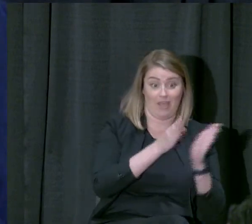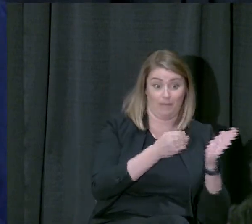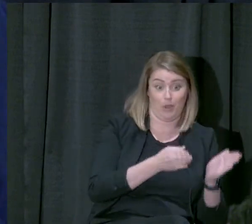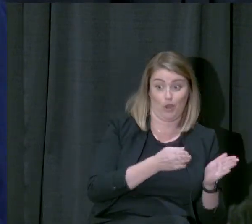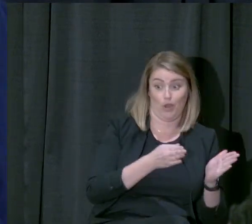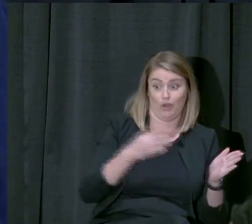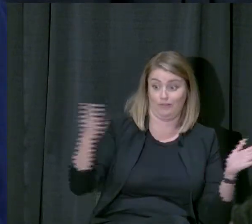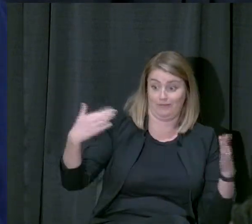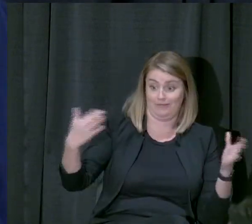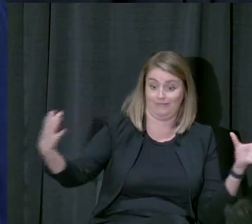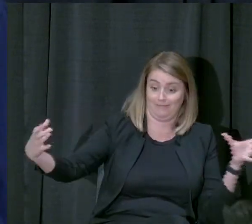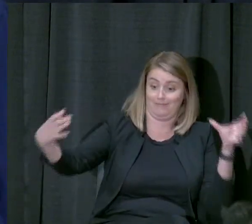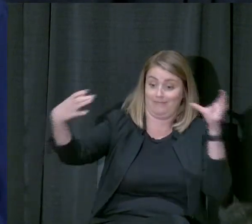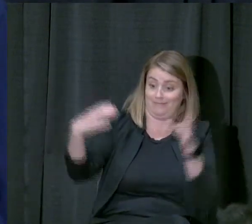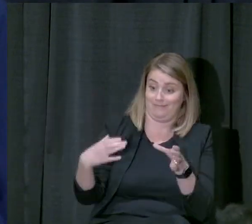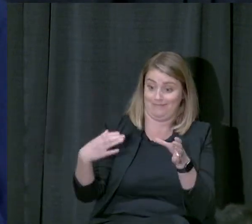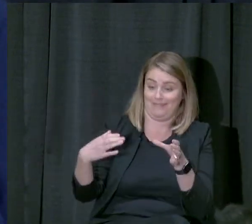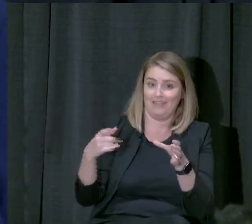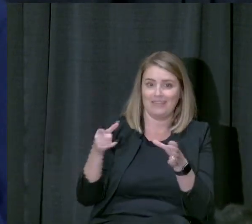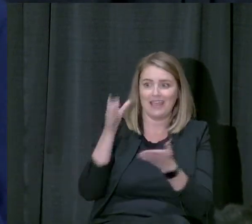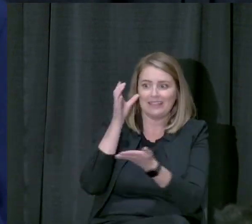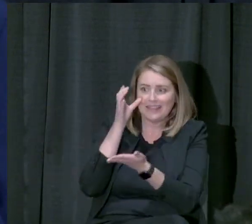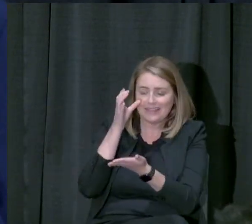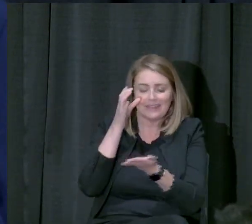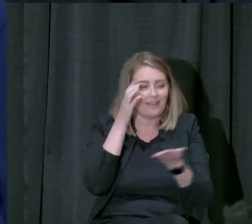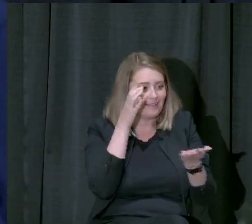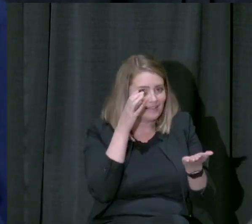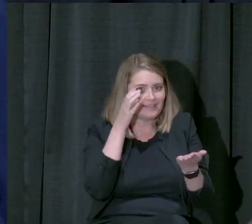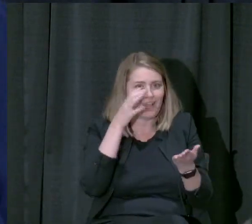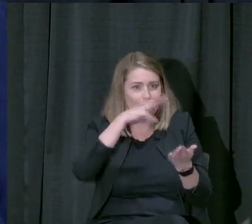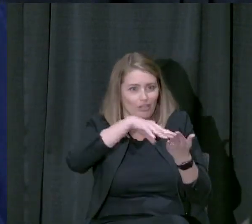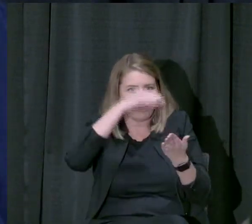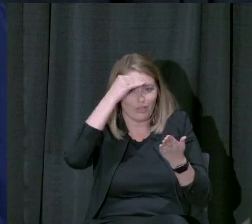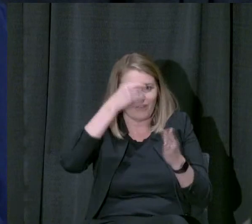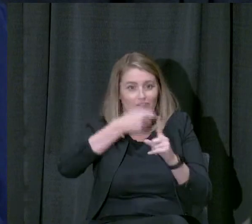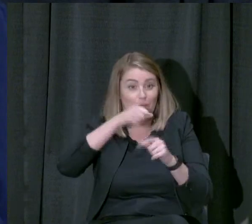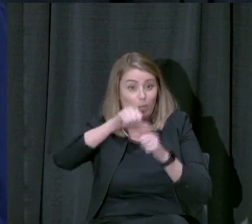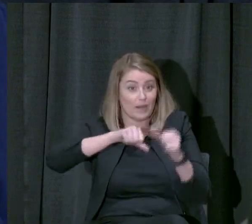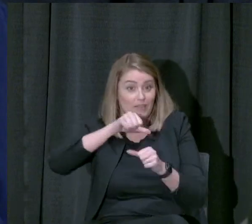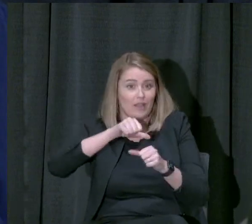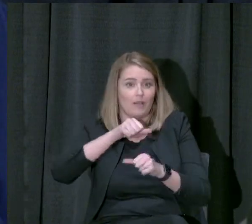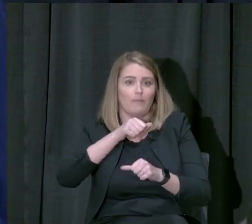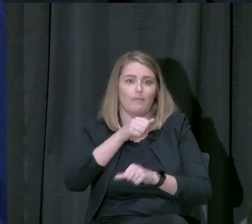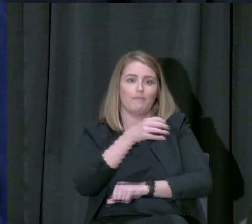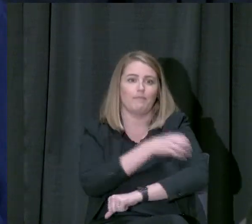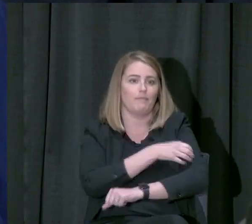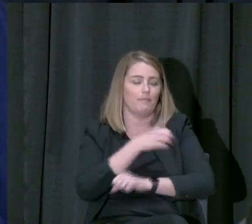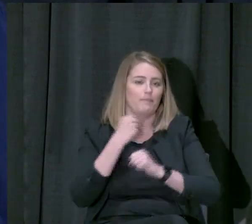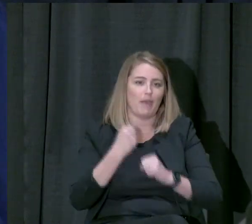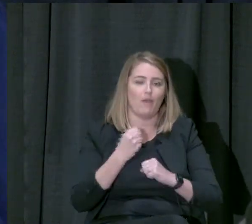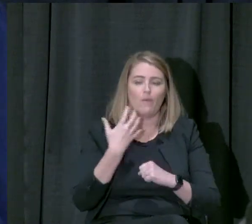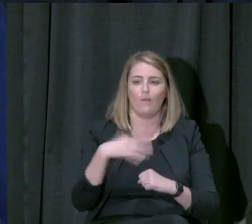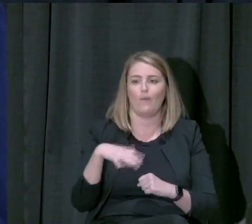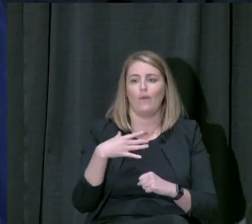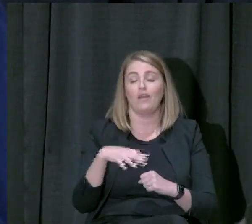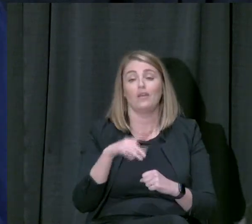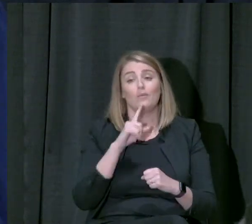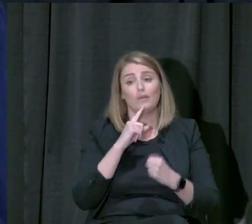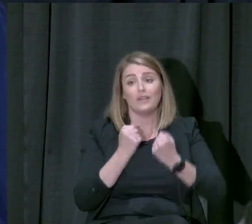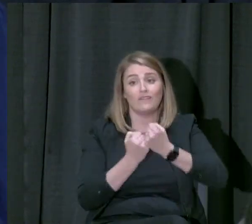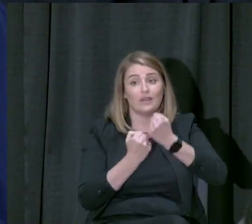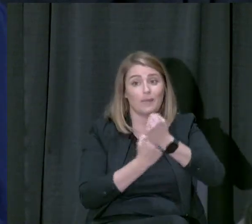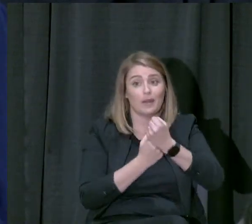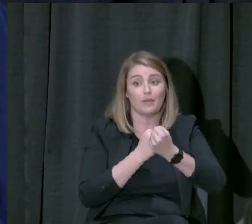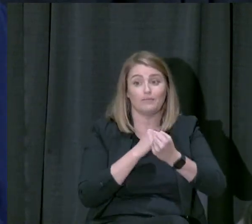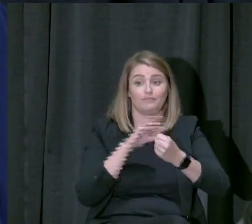together and letting them listen and learn from one another is really powerful. And again, it's just a fundamental part